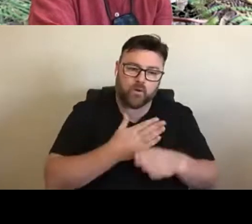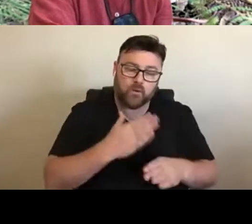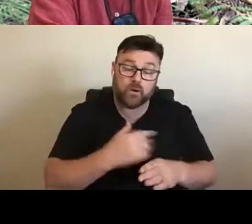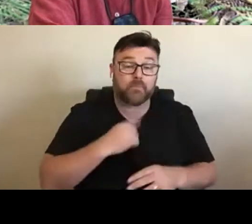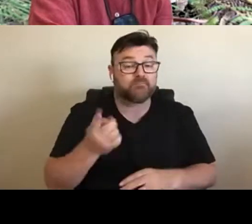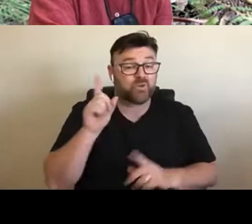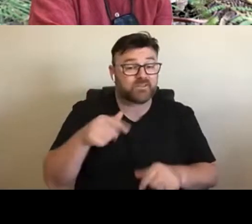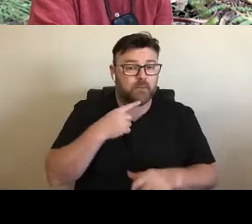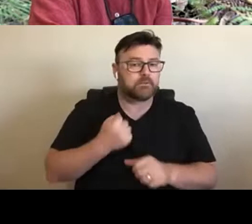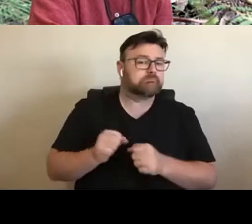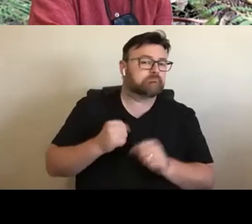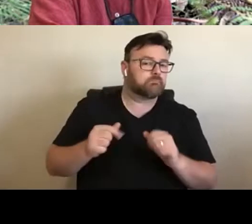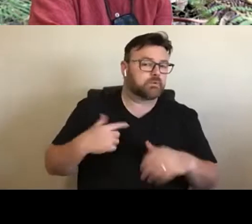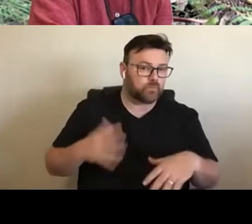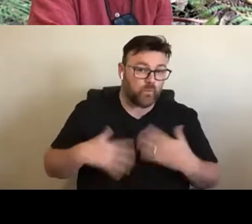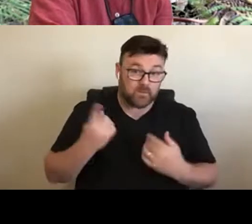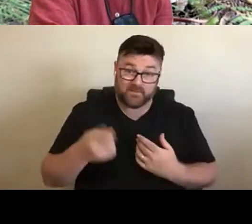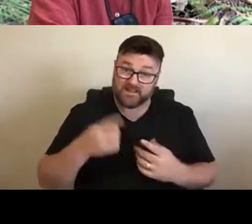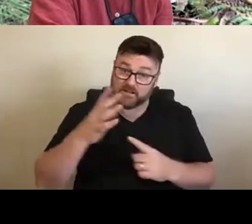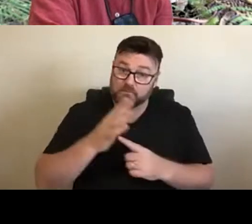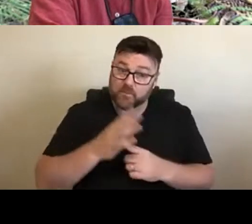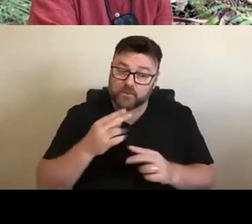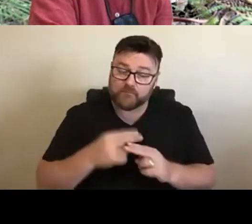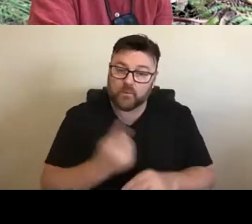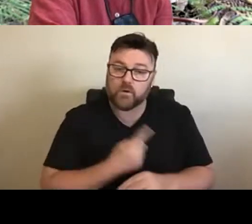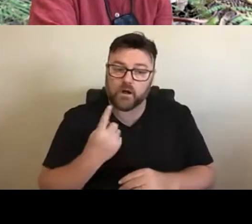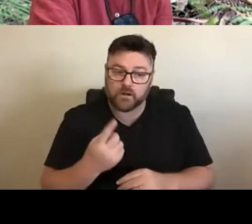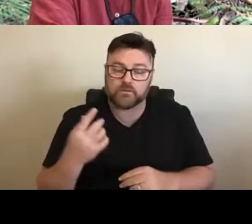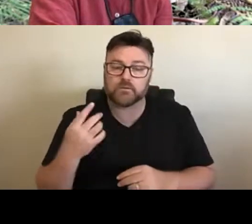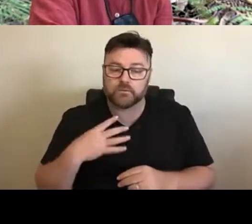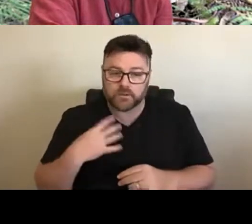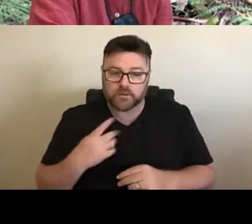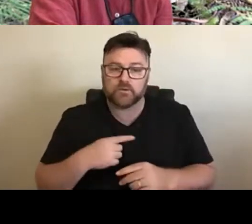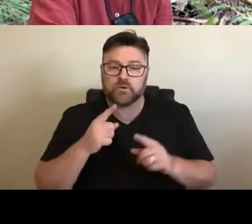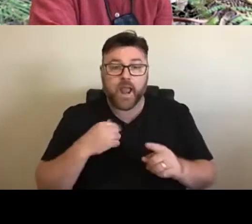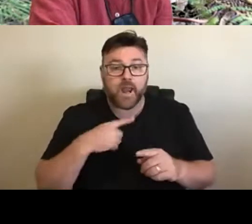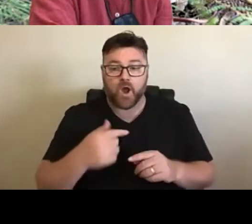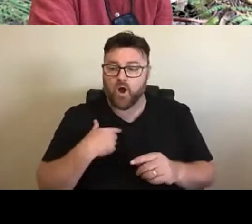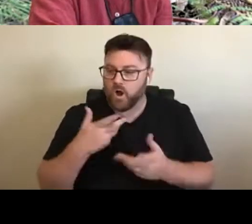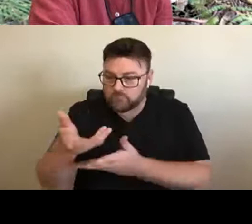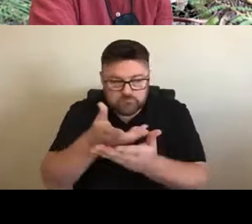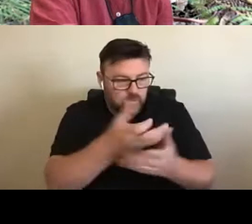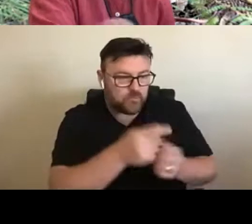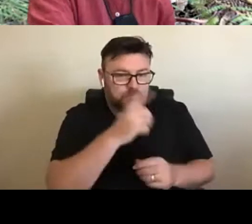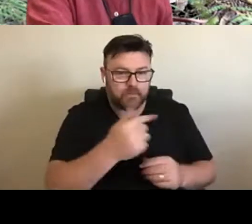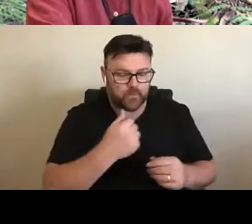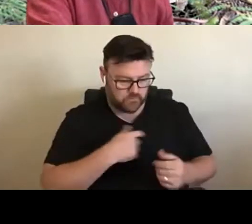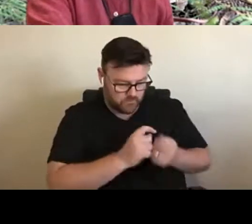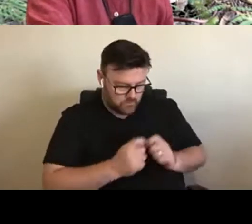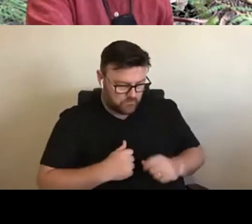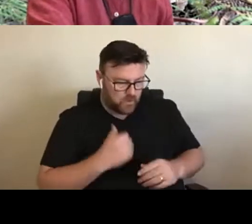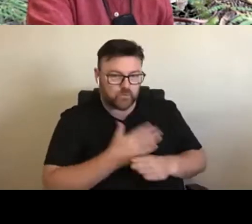first, but that is where the importance lies, and it changes. And I talk to the community and even